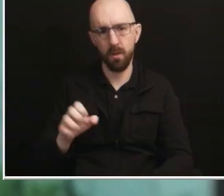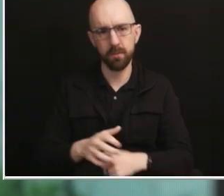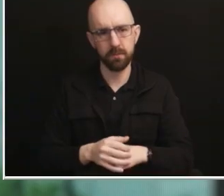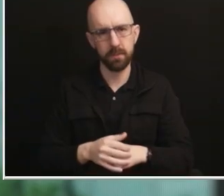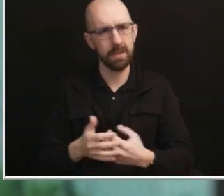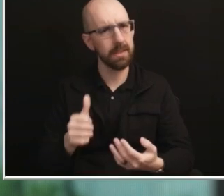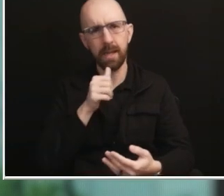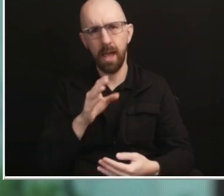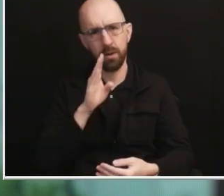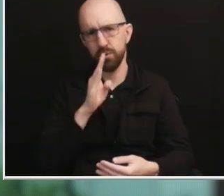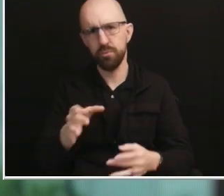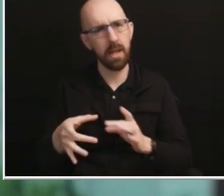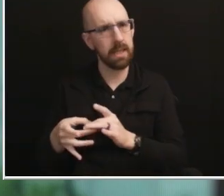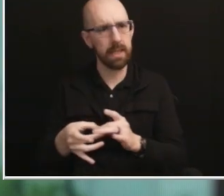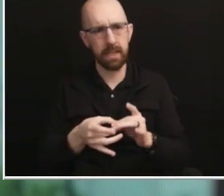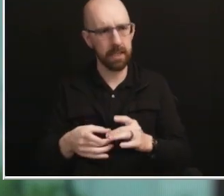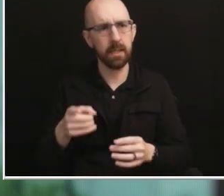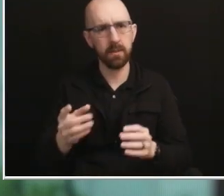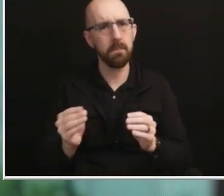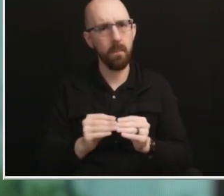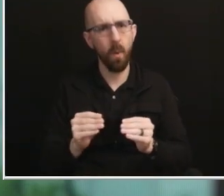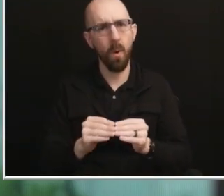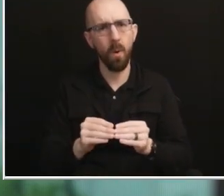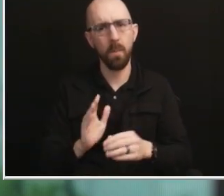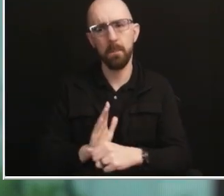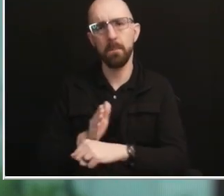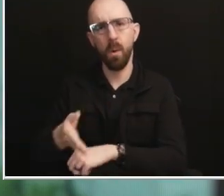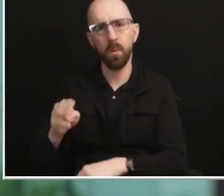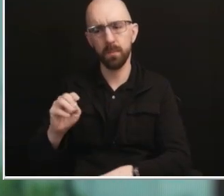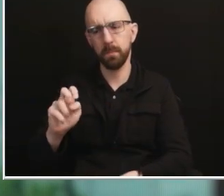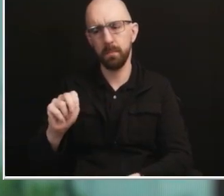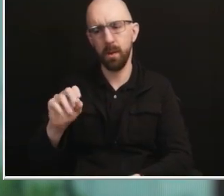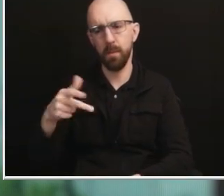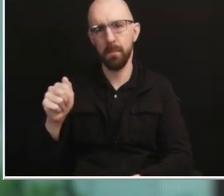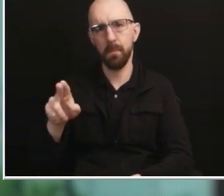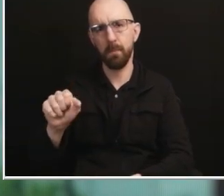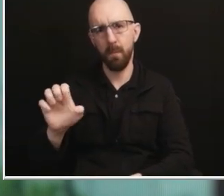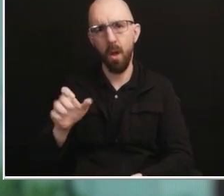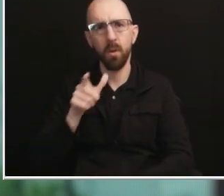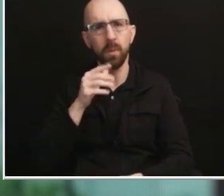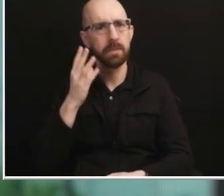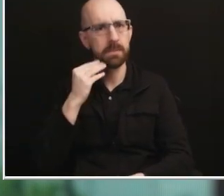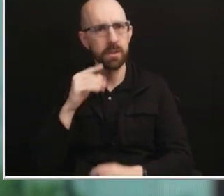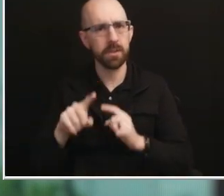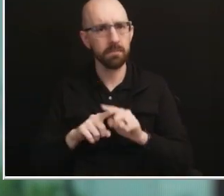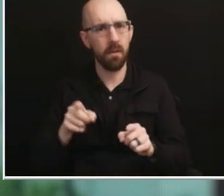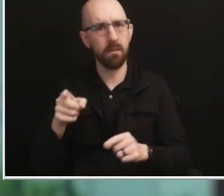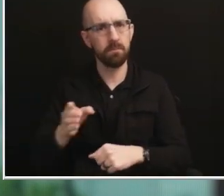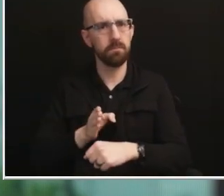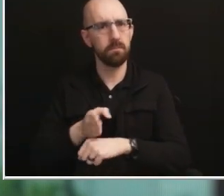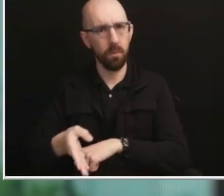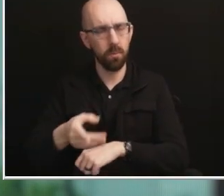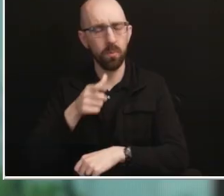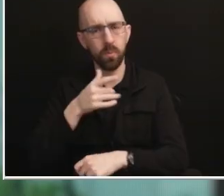directly. It is more postmenopausal women that develop it, but these are postmenopausal women that are